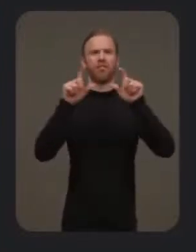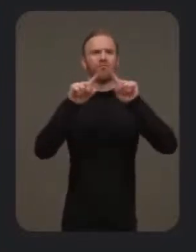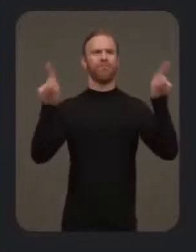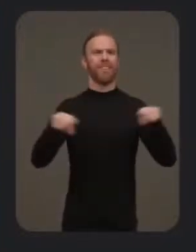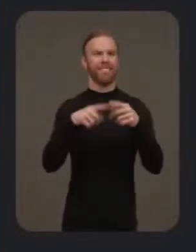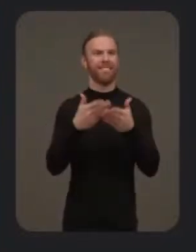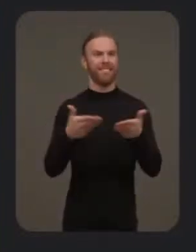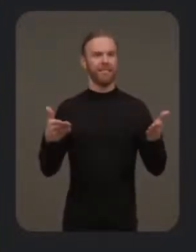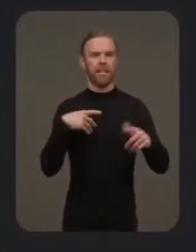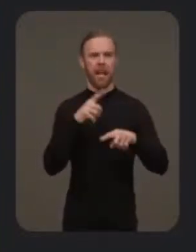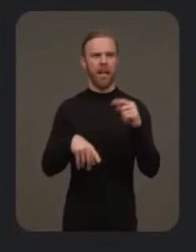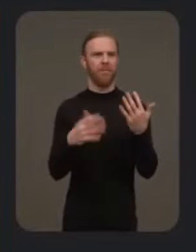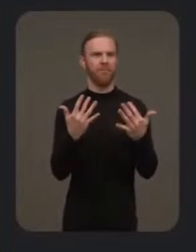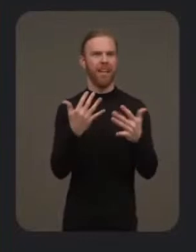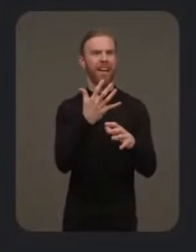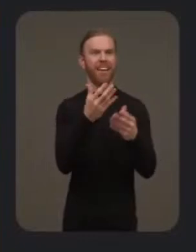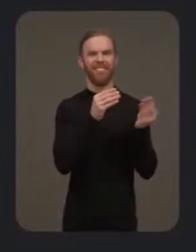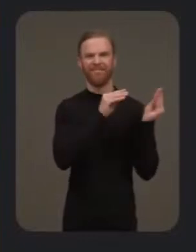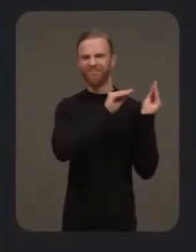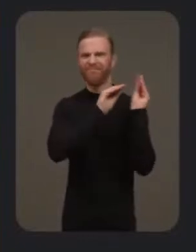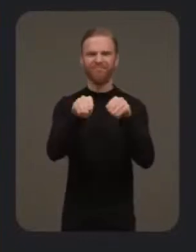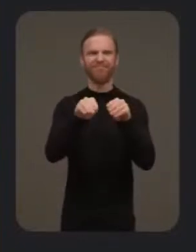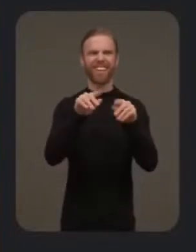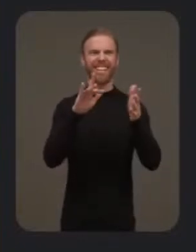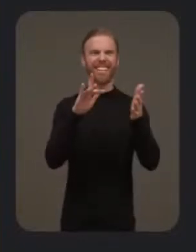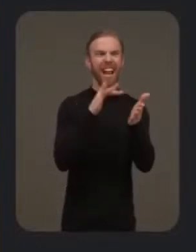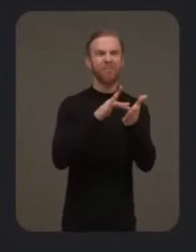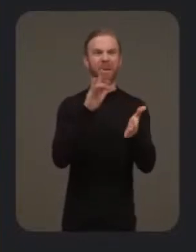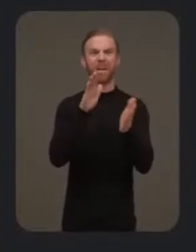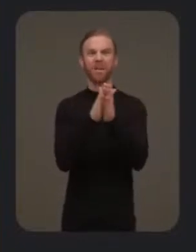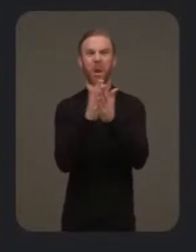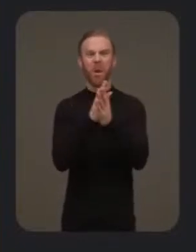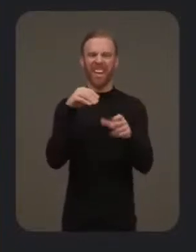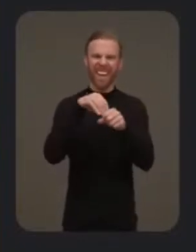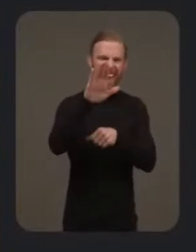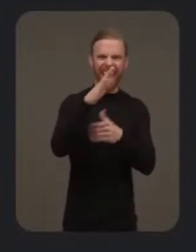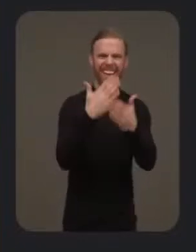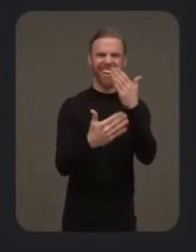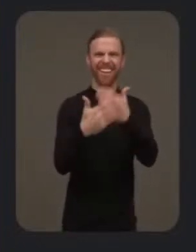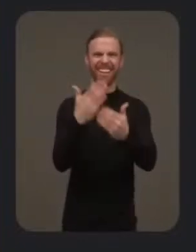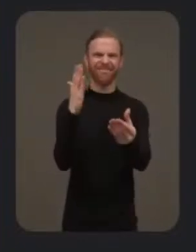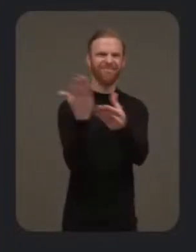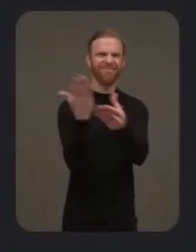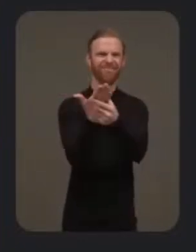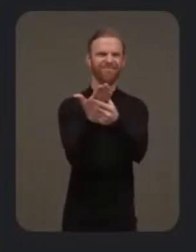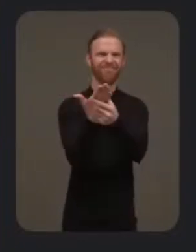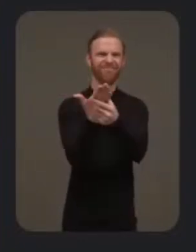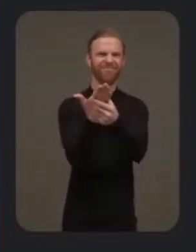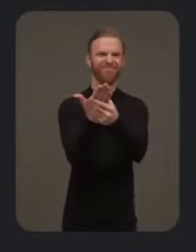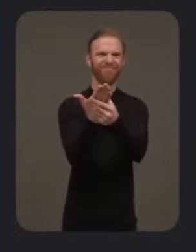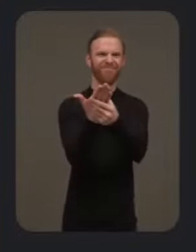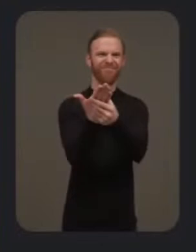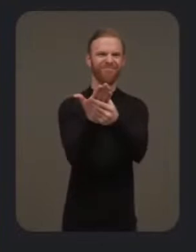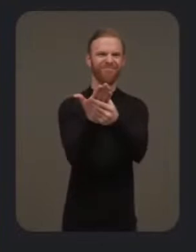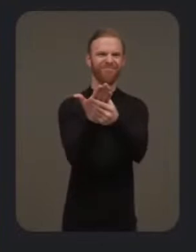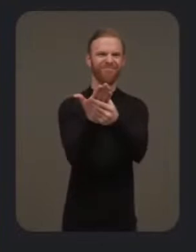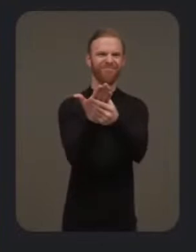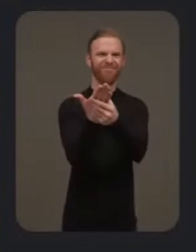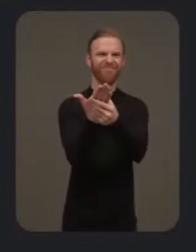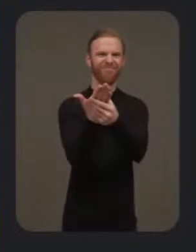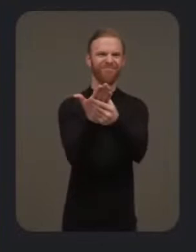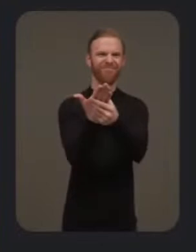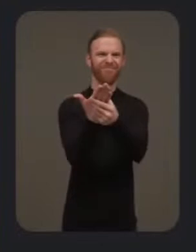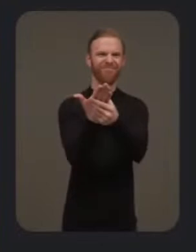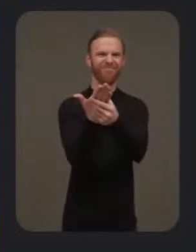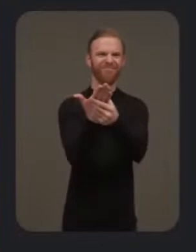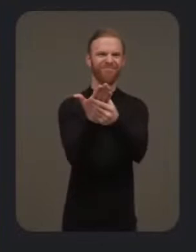And we can't wait to get Pixel Tablet and Pixel Fold into your hands. And you're not going to have to wait too long. You